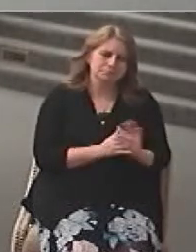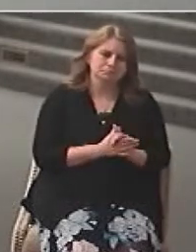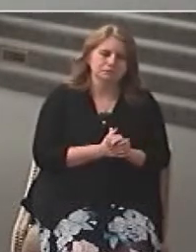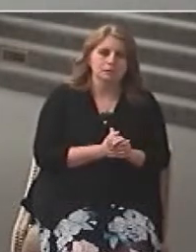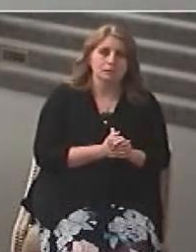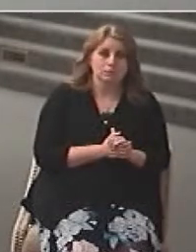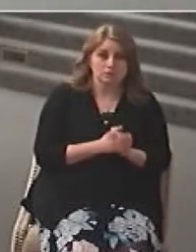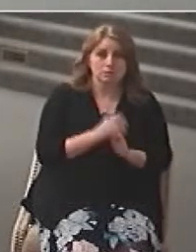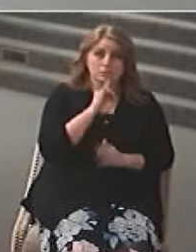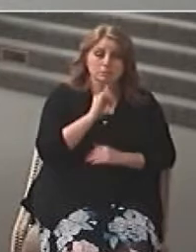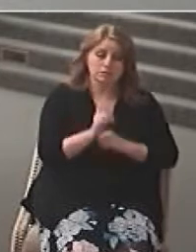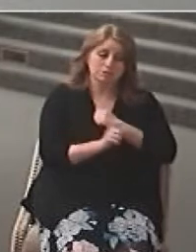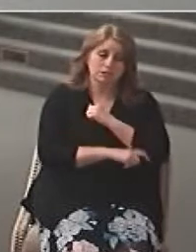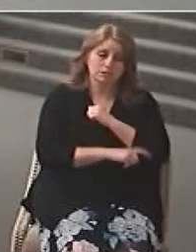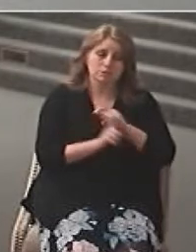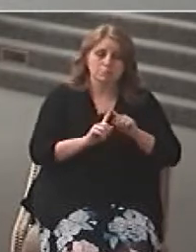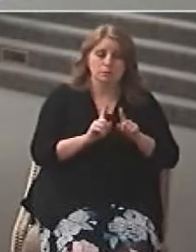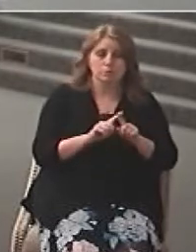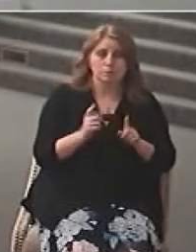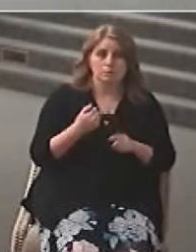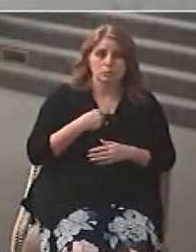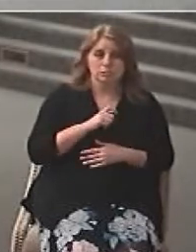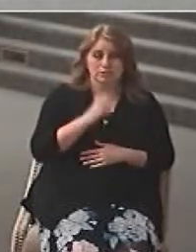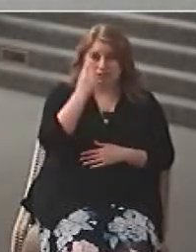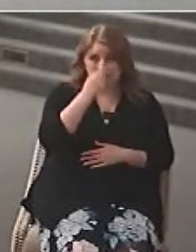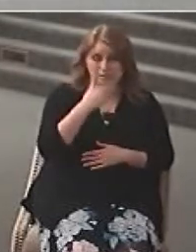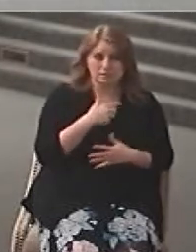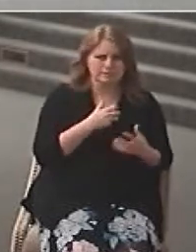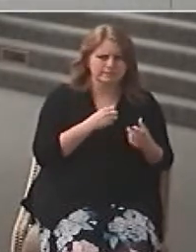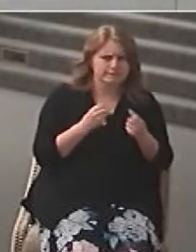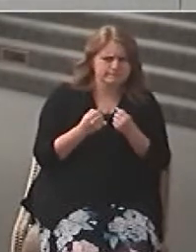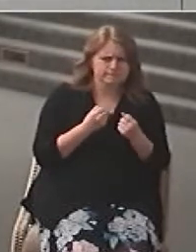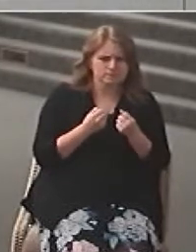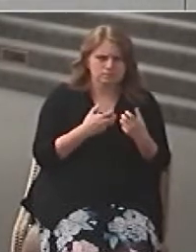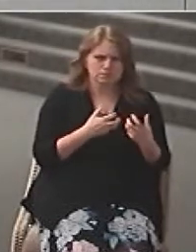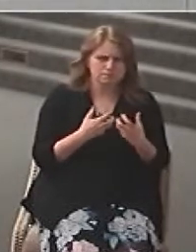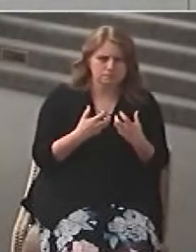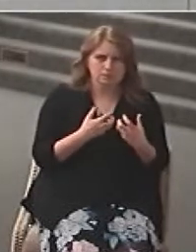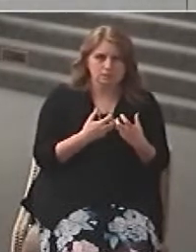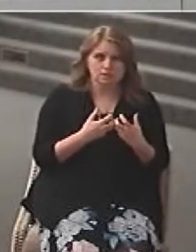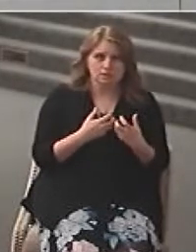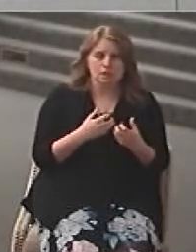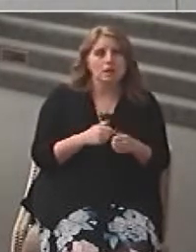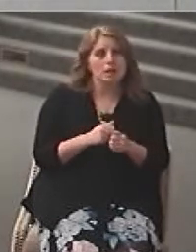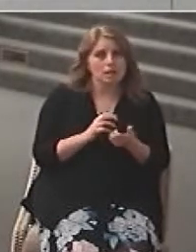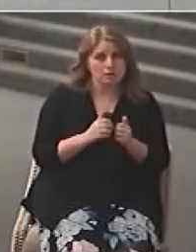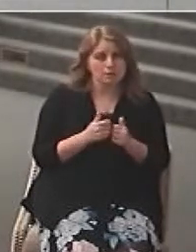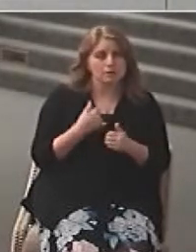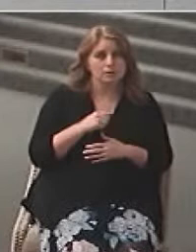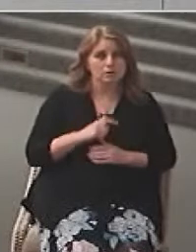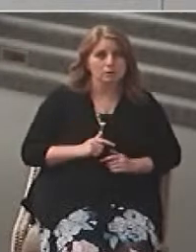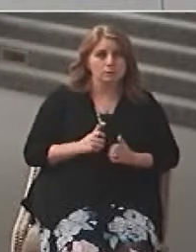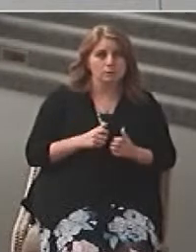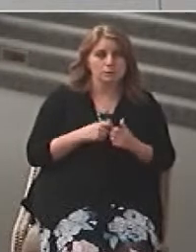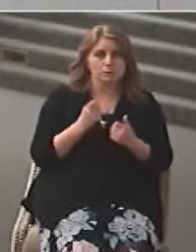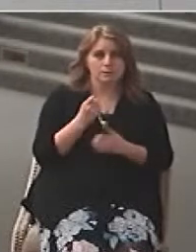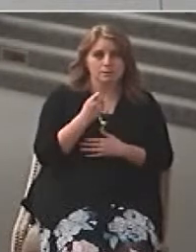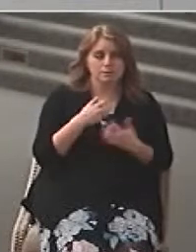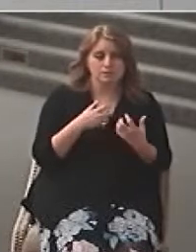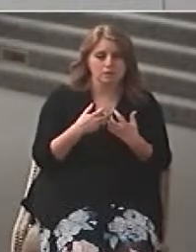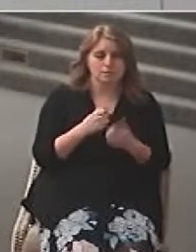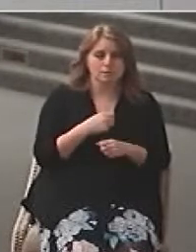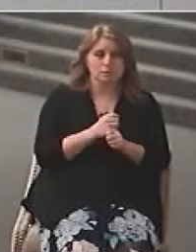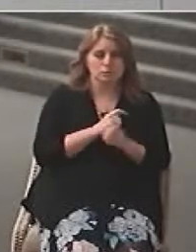It is a temptation, but we ought to think of it as a fight and a battle, and how we are going to win the battle is by making Christ the Lord of our life.